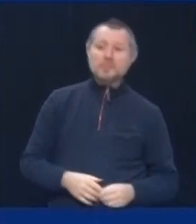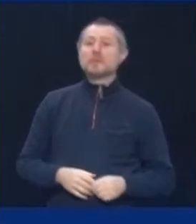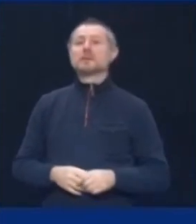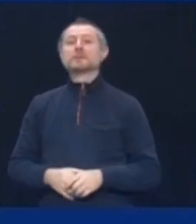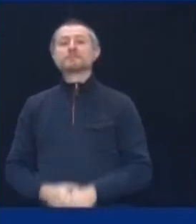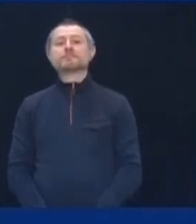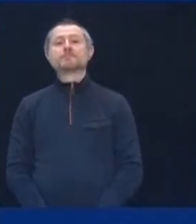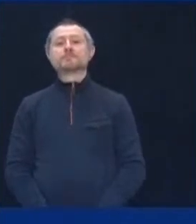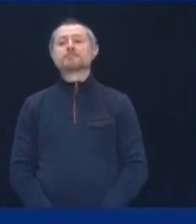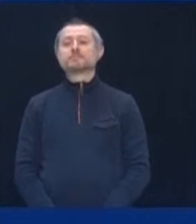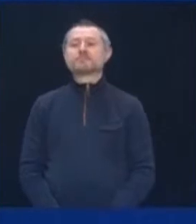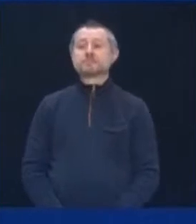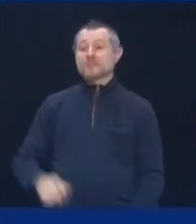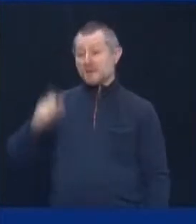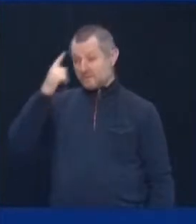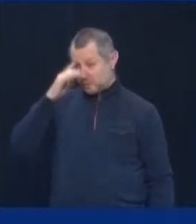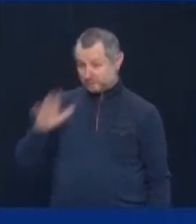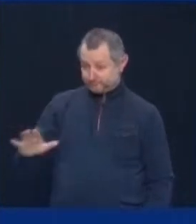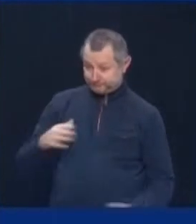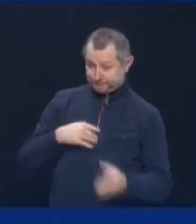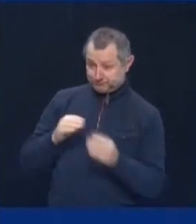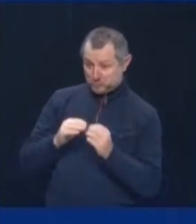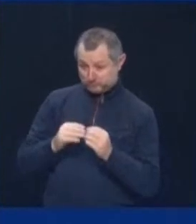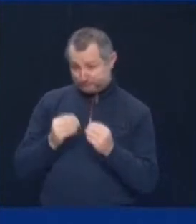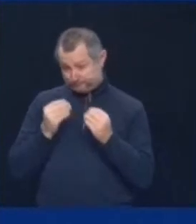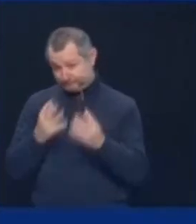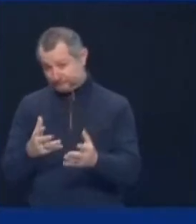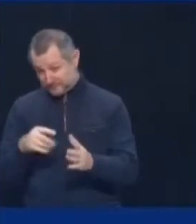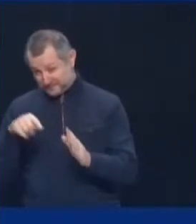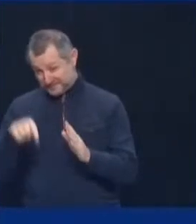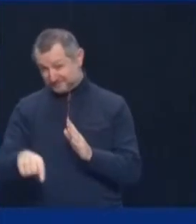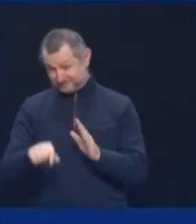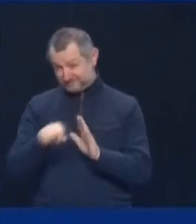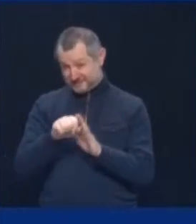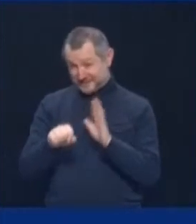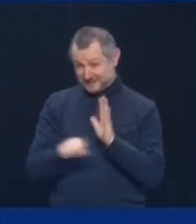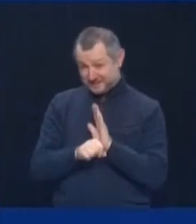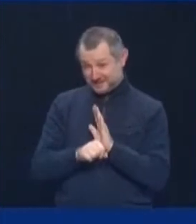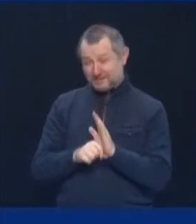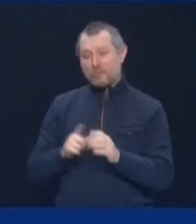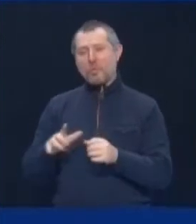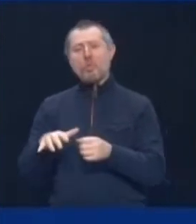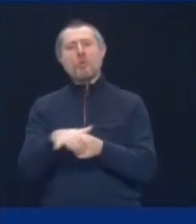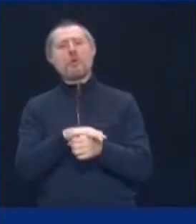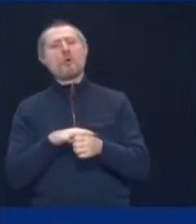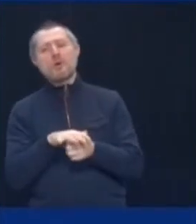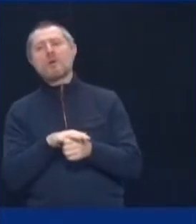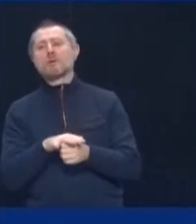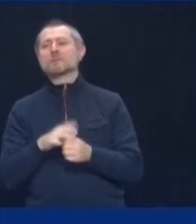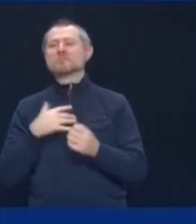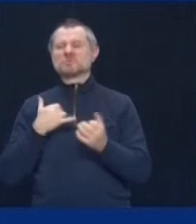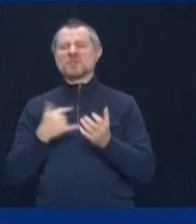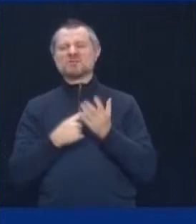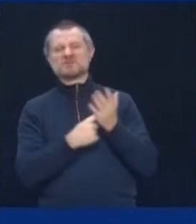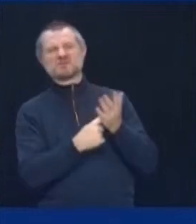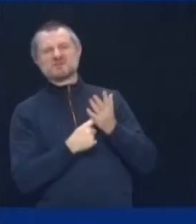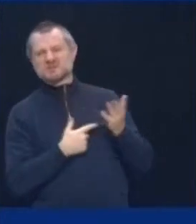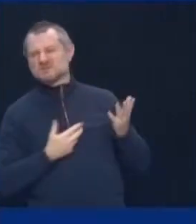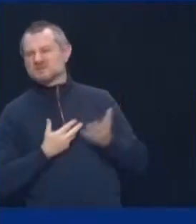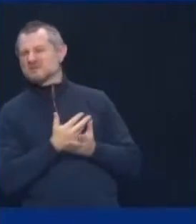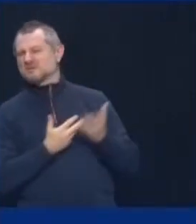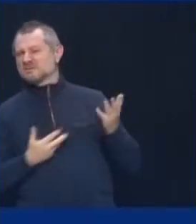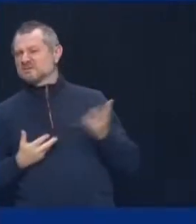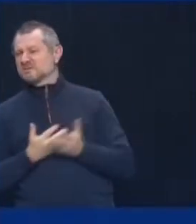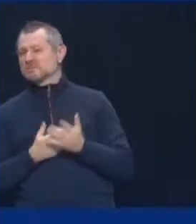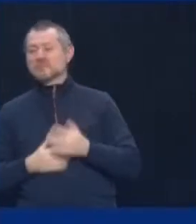By the way, this state and local discussion is just starting. I have a conversation